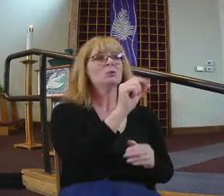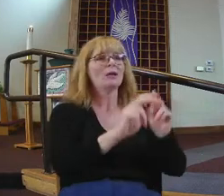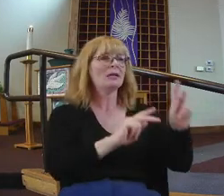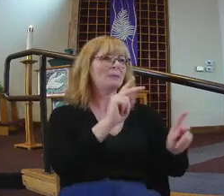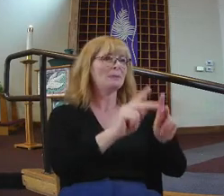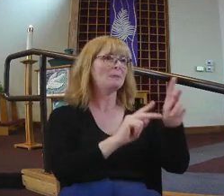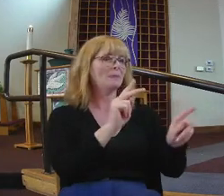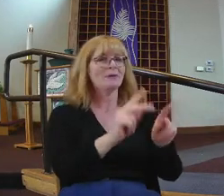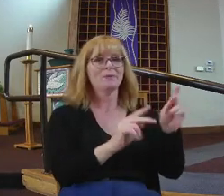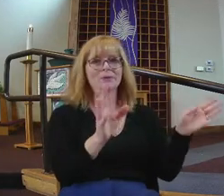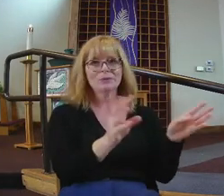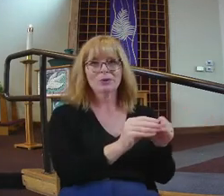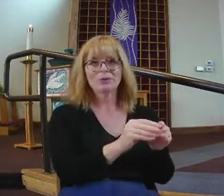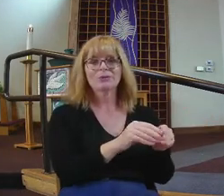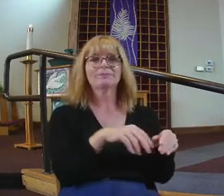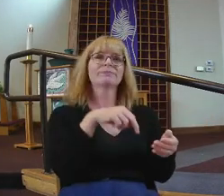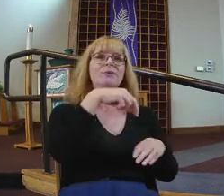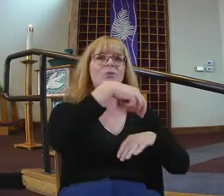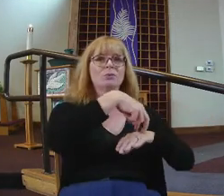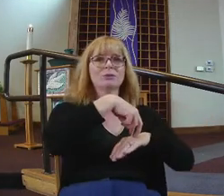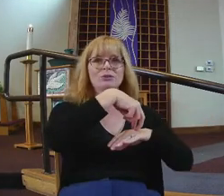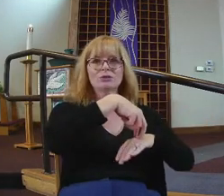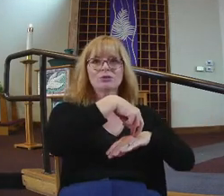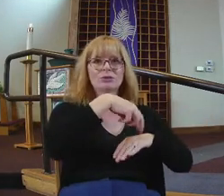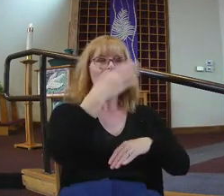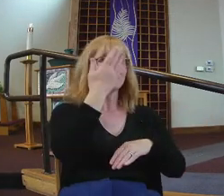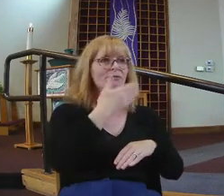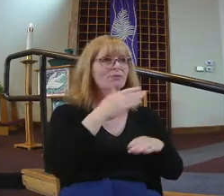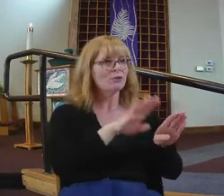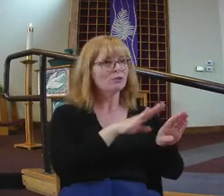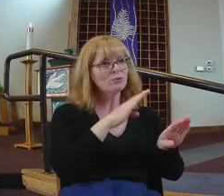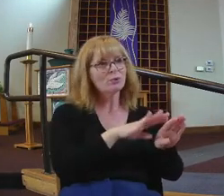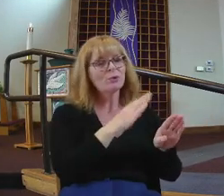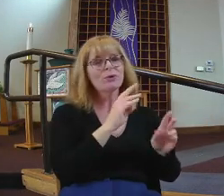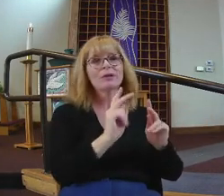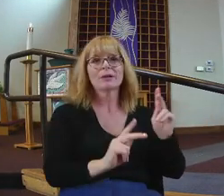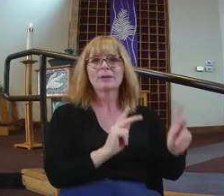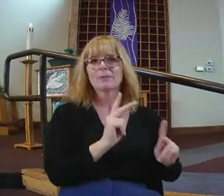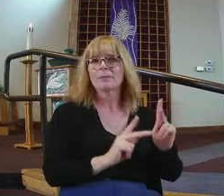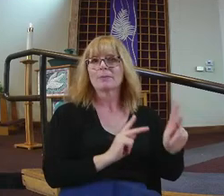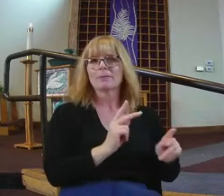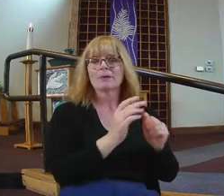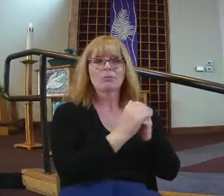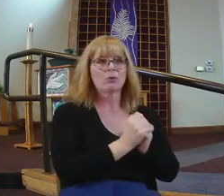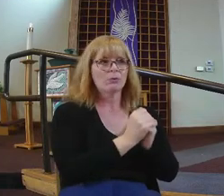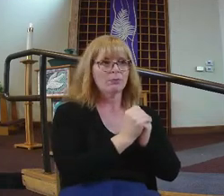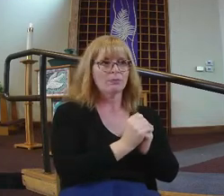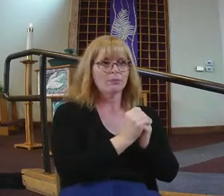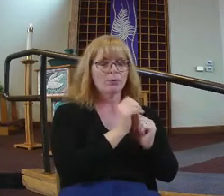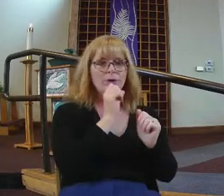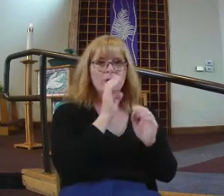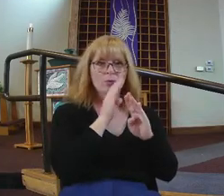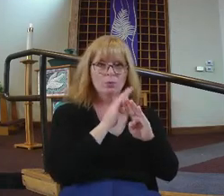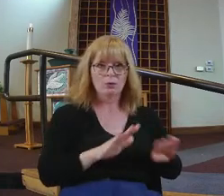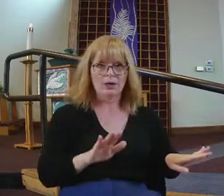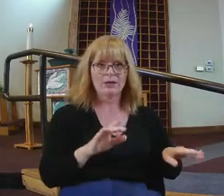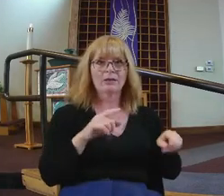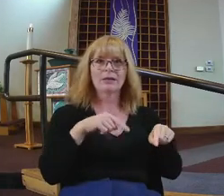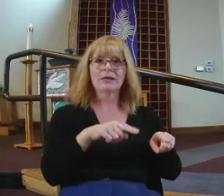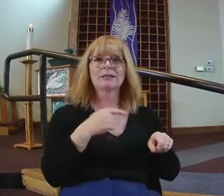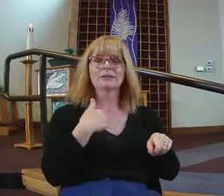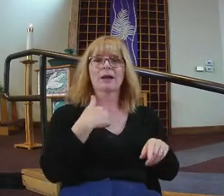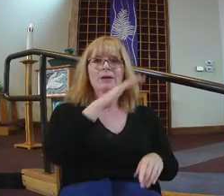We gathered at the front door, and folks prayed quietly as I prayed a blessing on the front